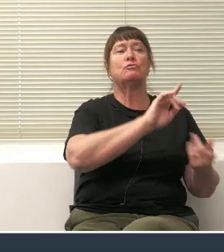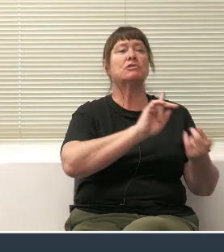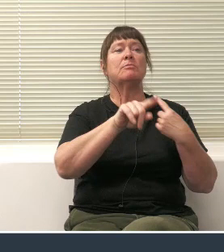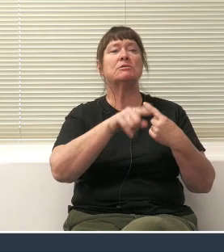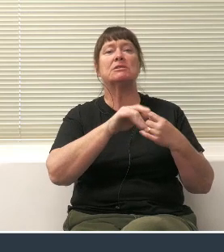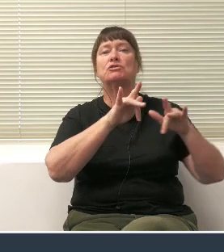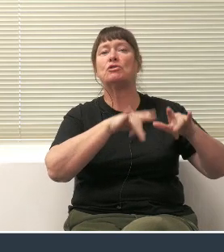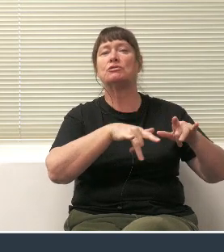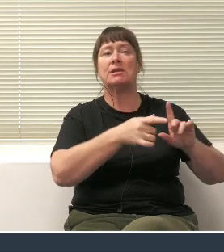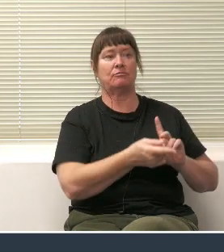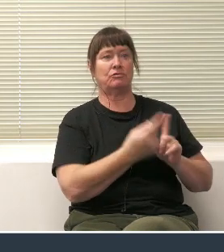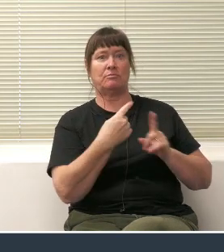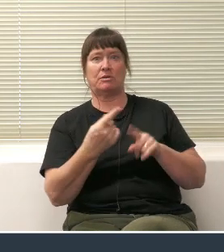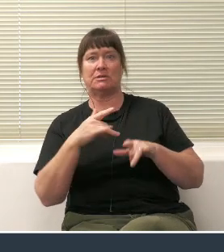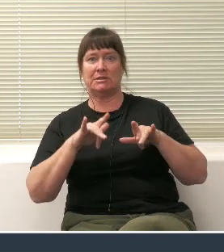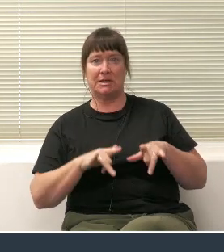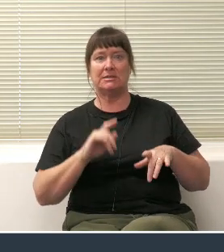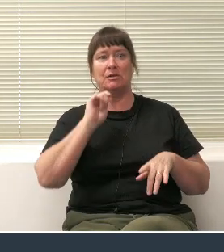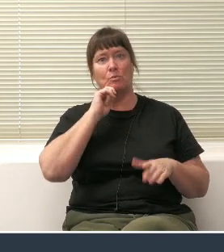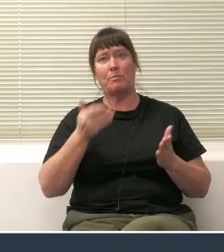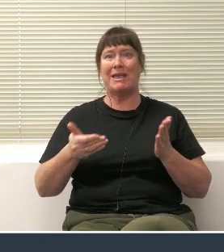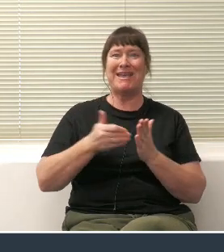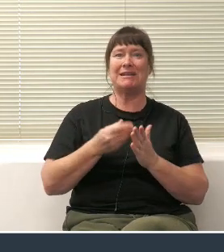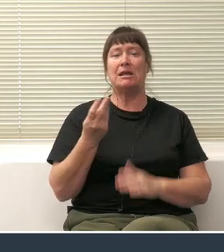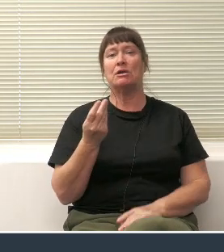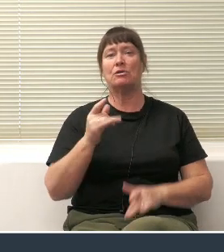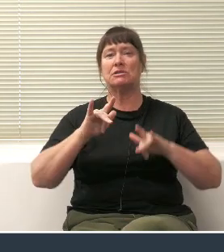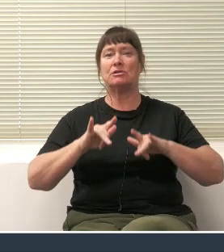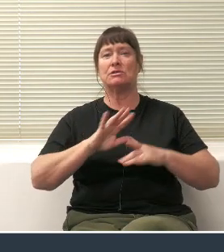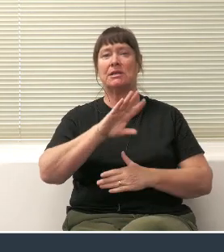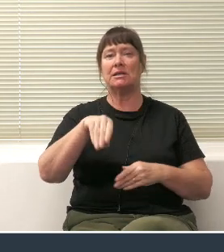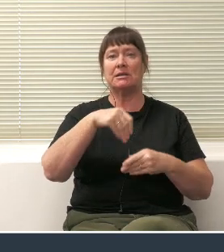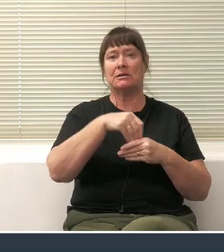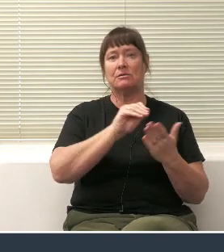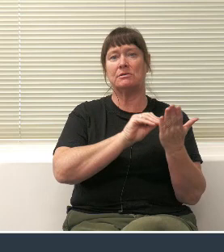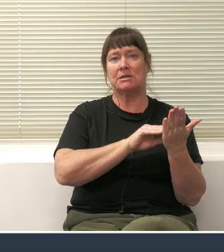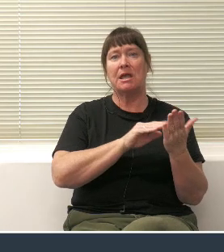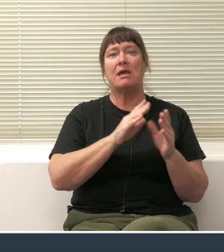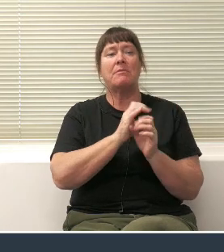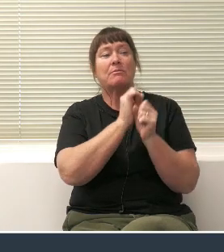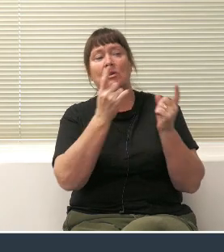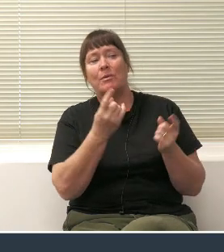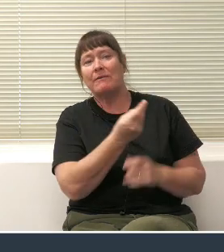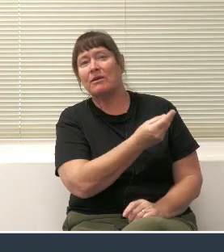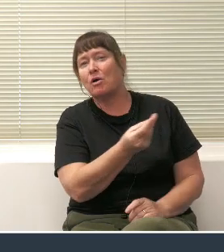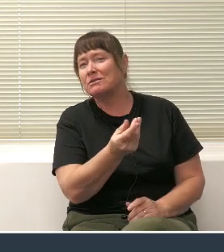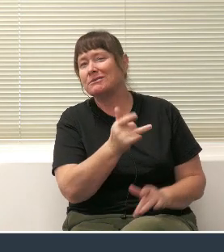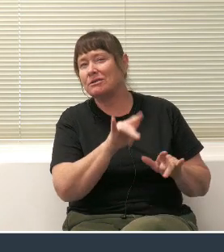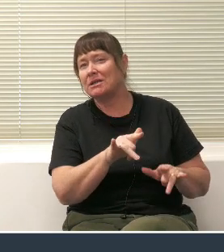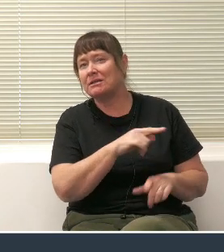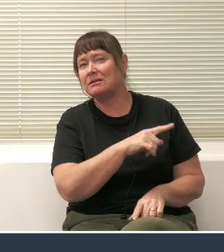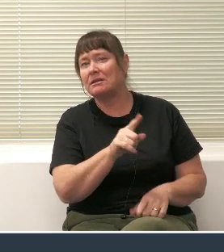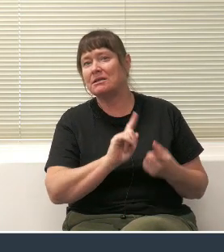response. So it is highly likely there will be additional costs which are not included in this, but we are not aware of what those costs are yet as that work's still